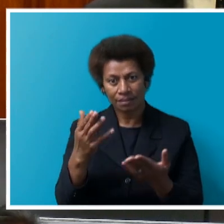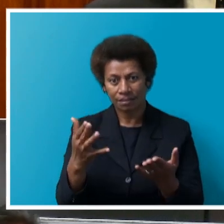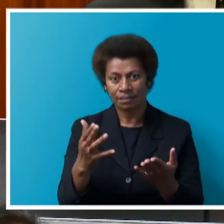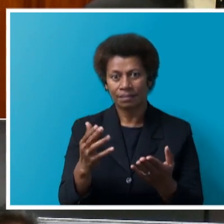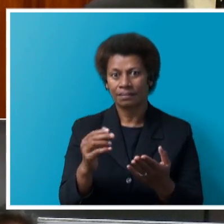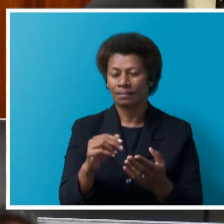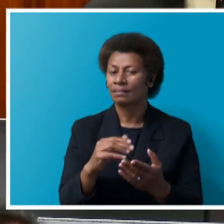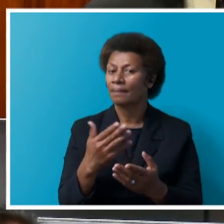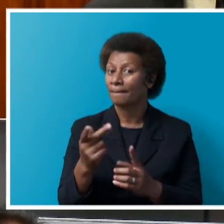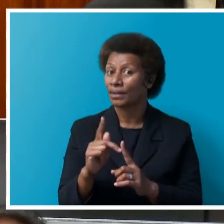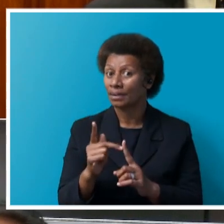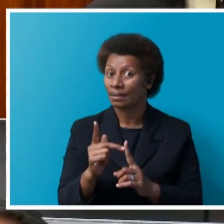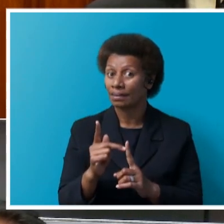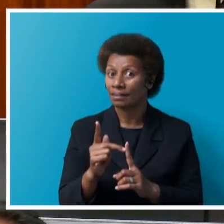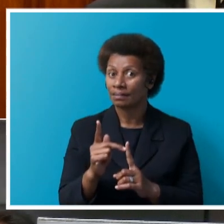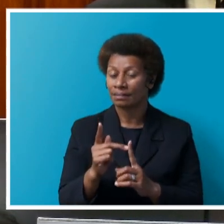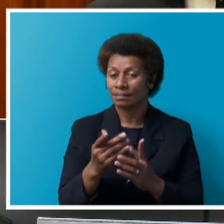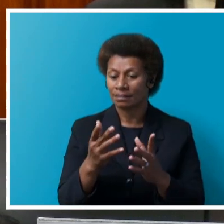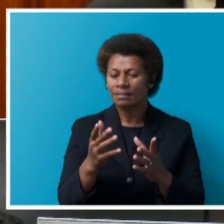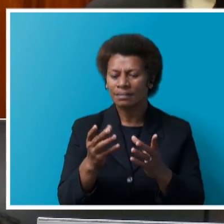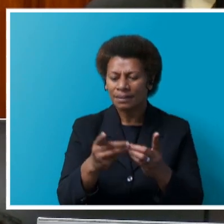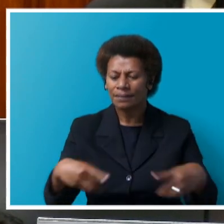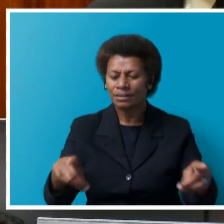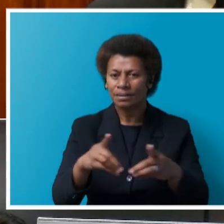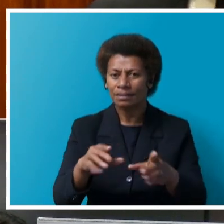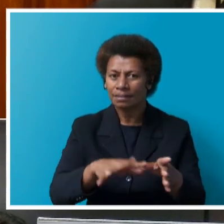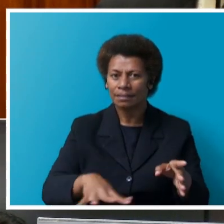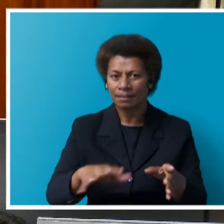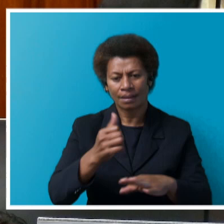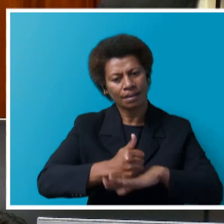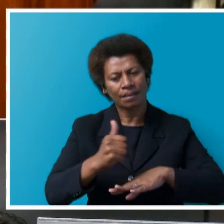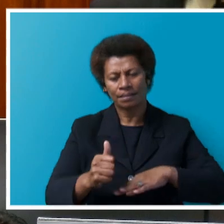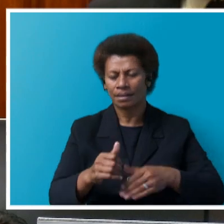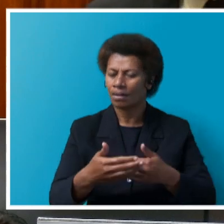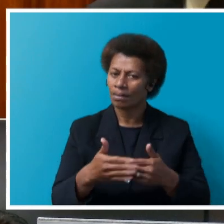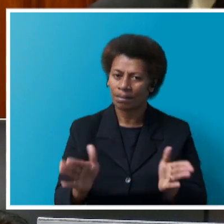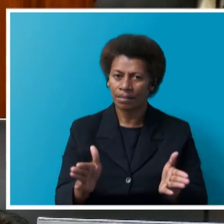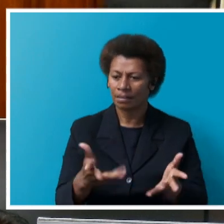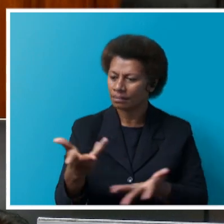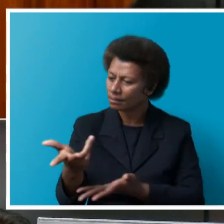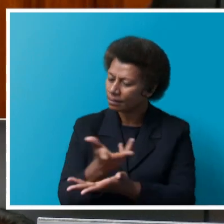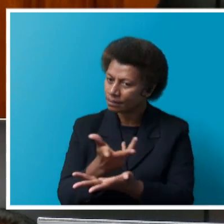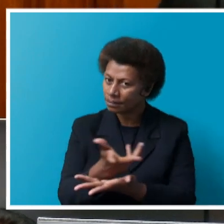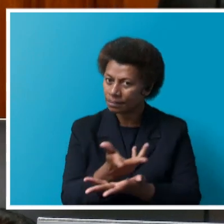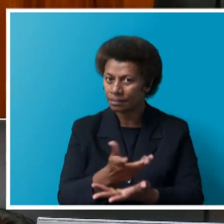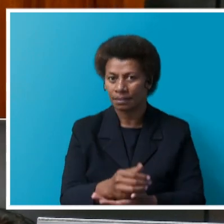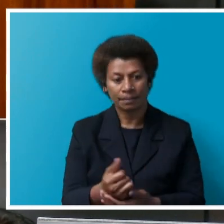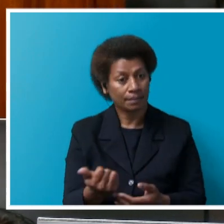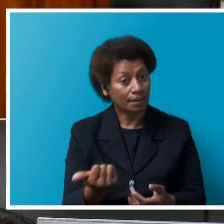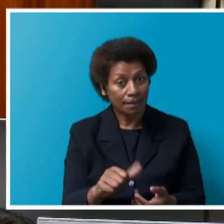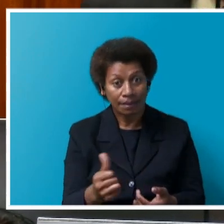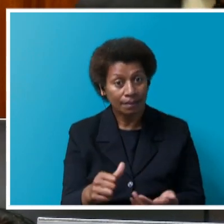division. The government also is open to genuine dialogue with the opposition at any venue comfortable